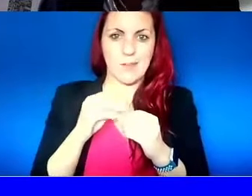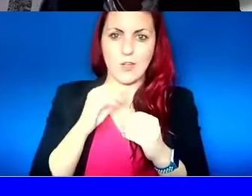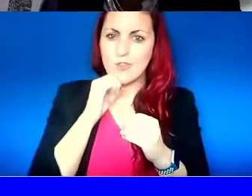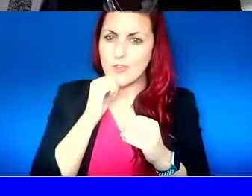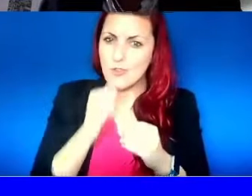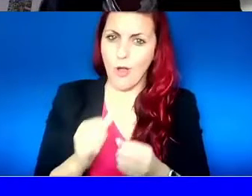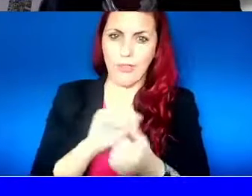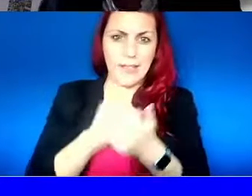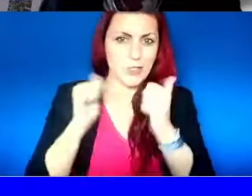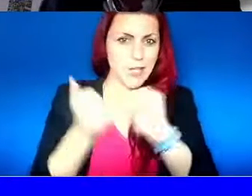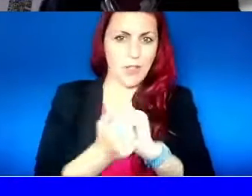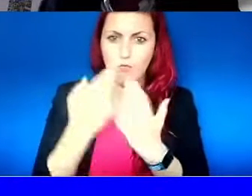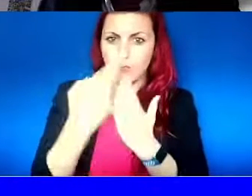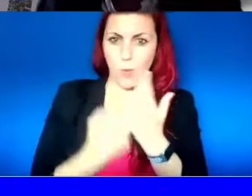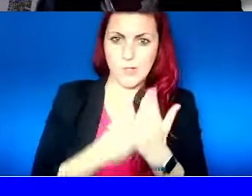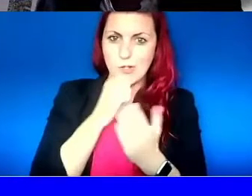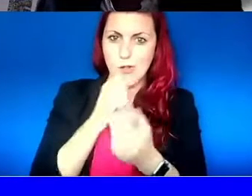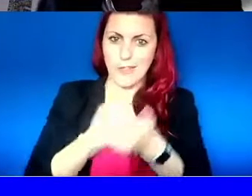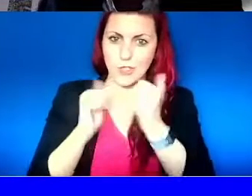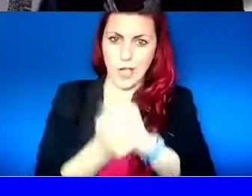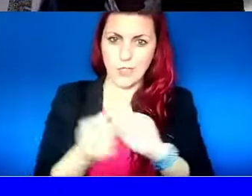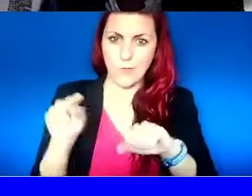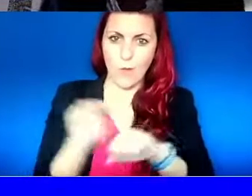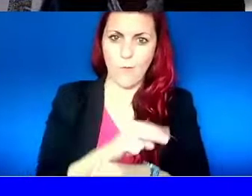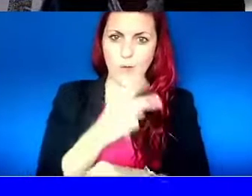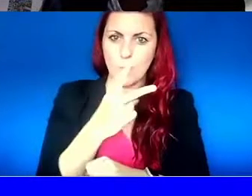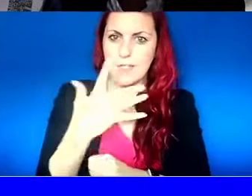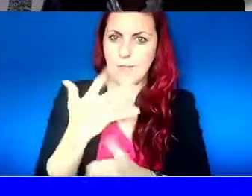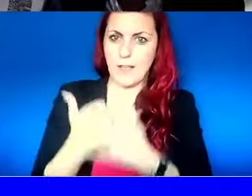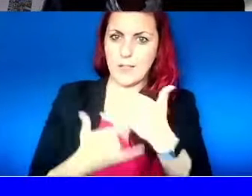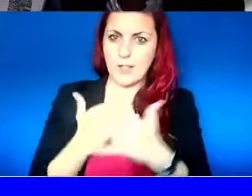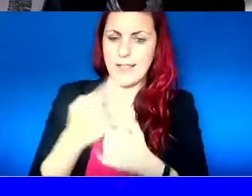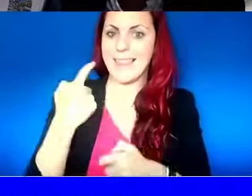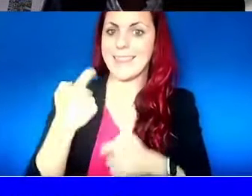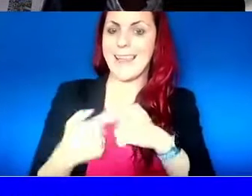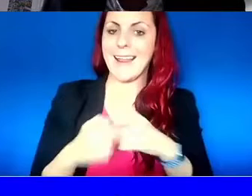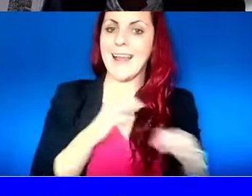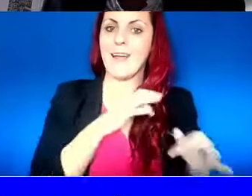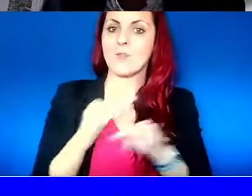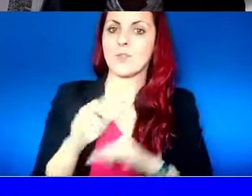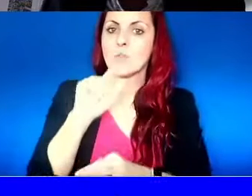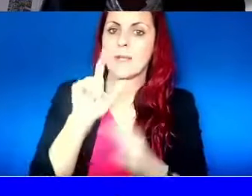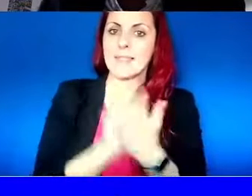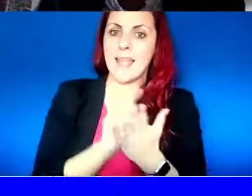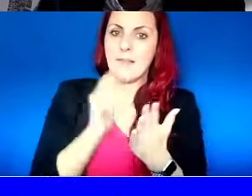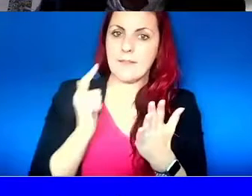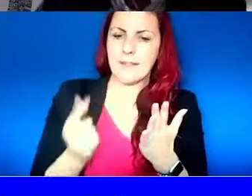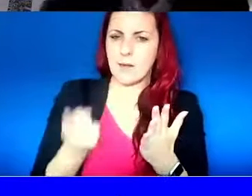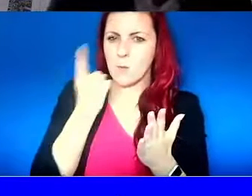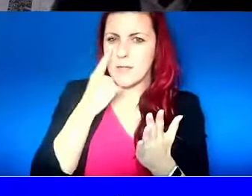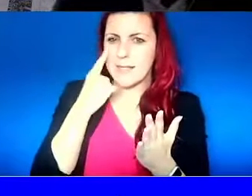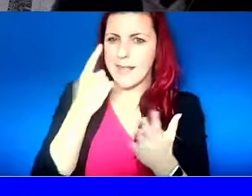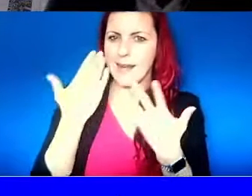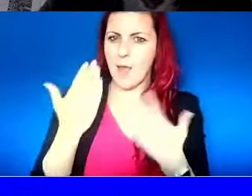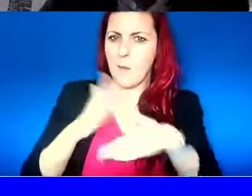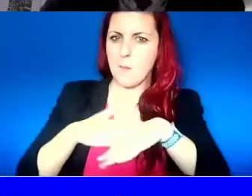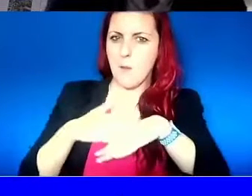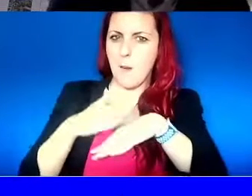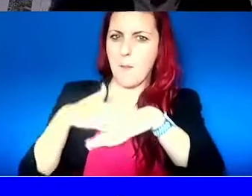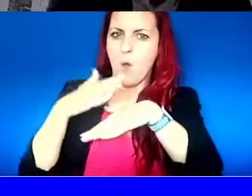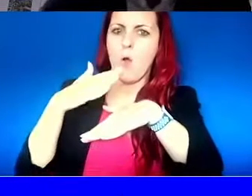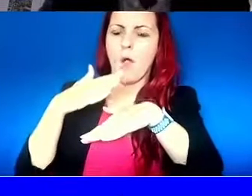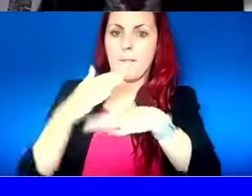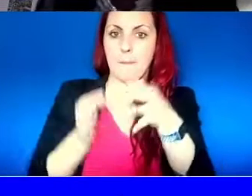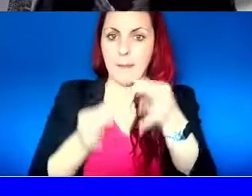and static. And it was only really since 2017 we've seen this area gain political